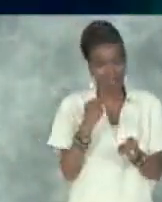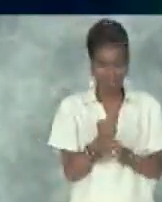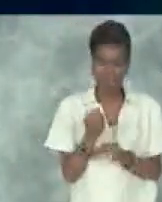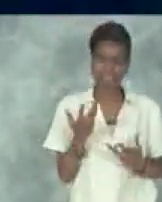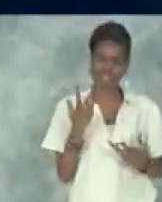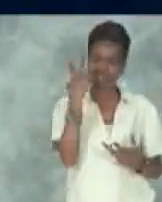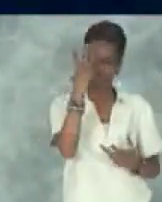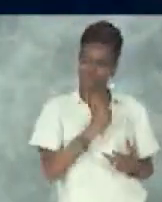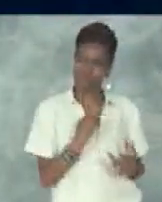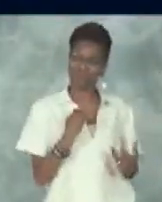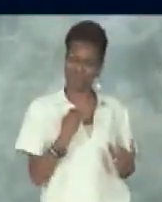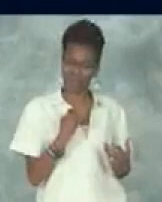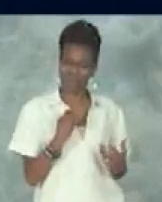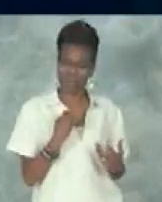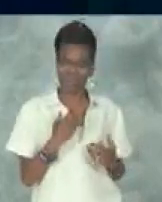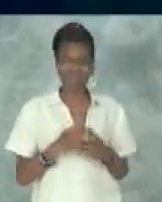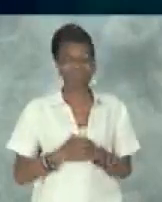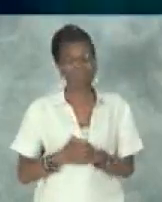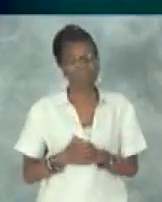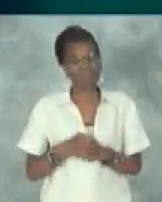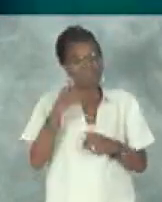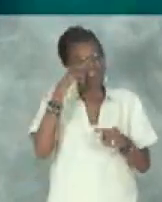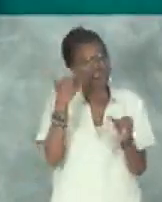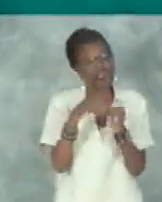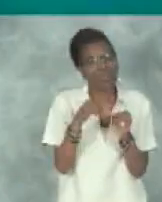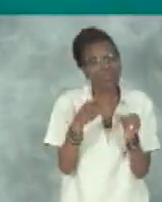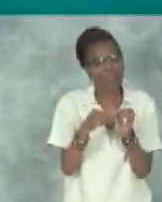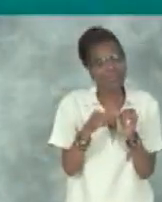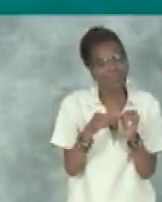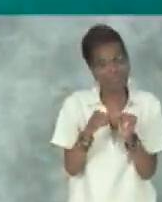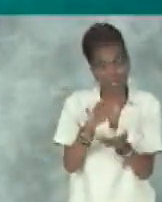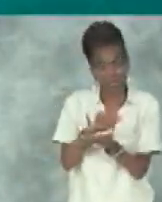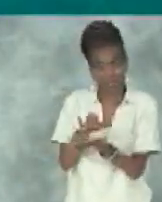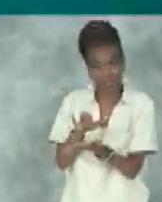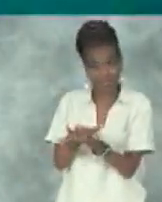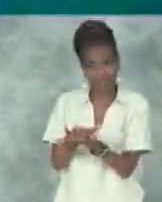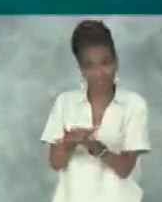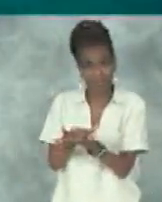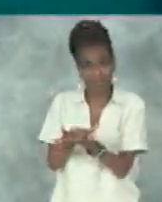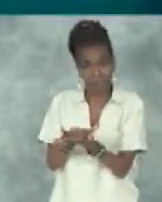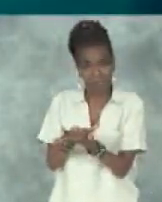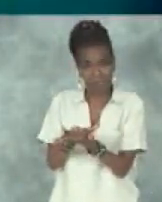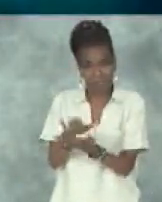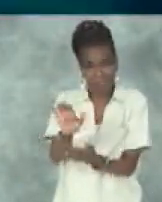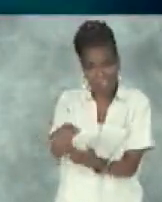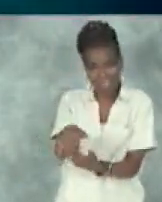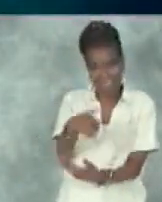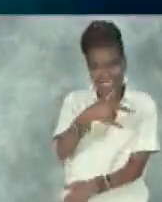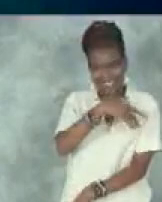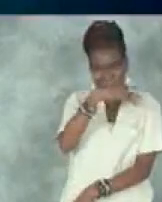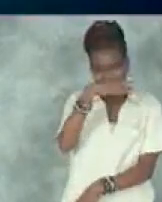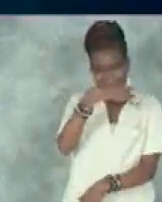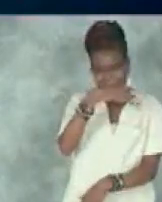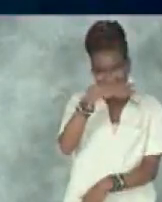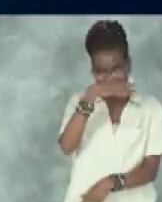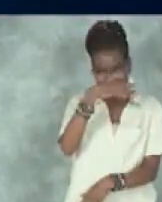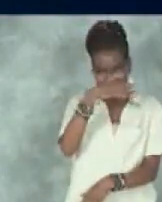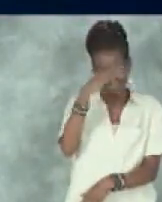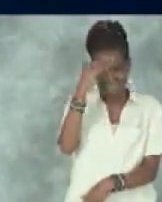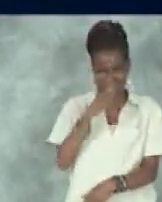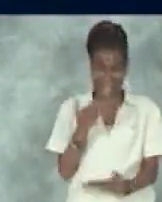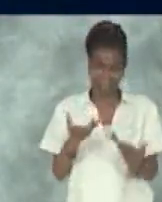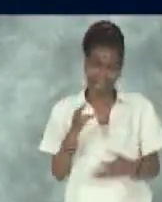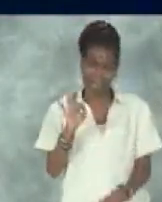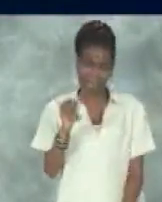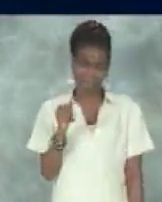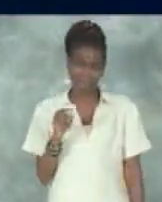were him, maybe you were him. Do y'all remember being in school with that guy? And he's kind of fat, maybe,